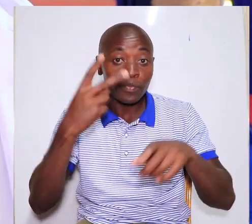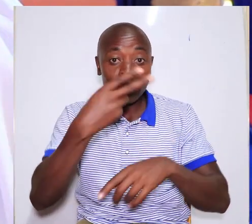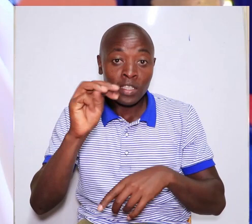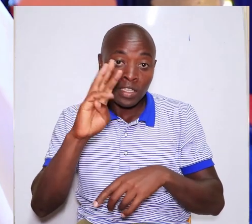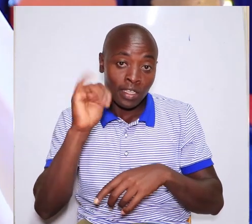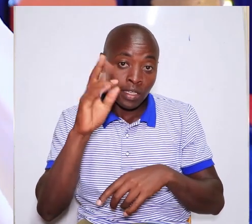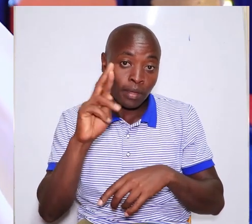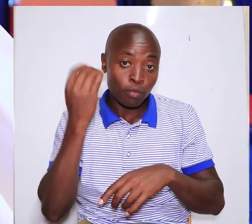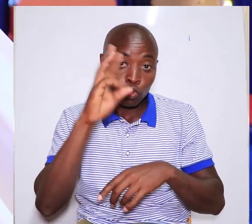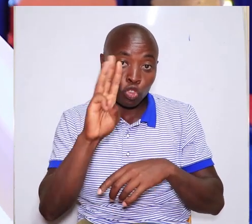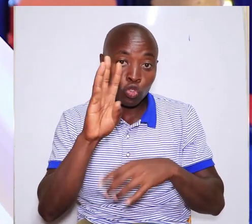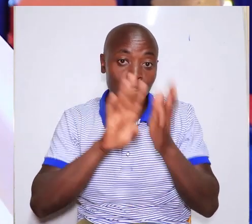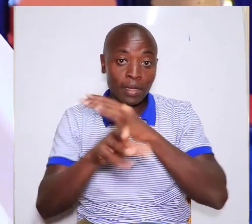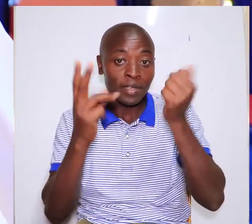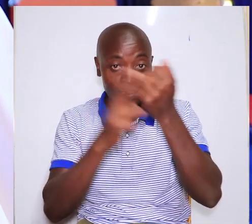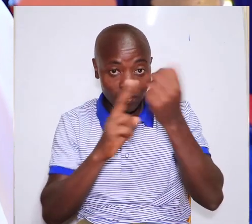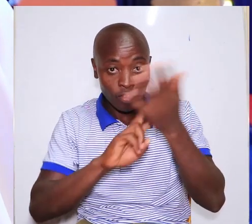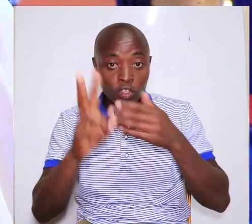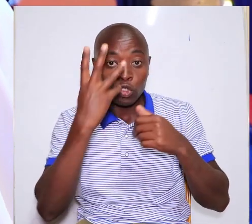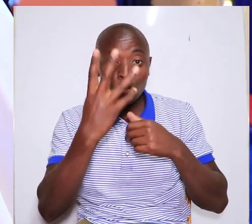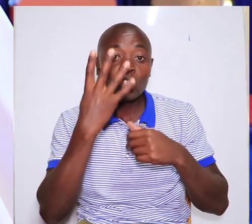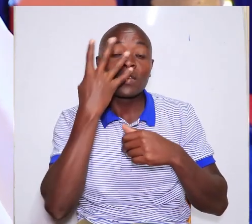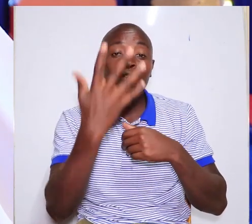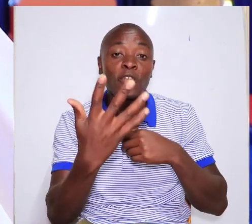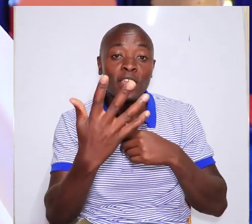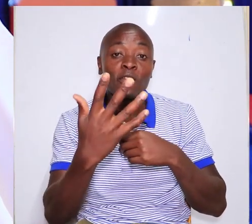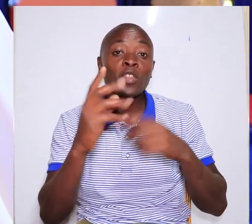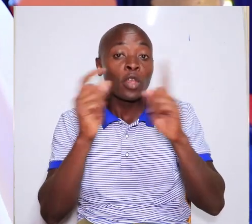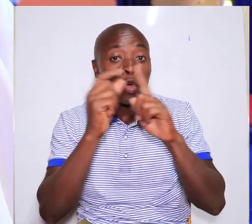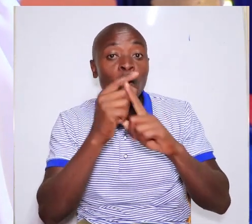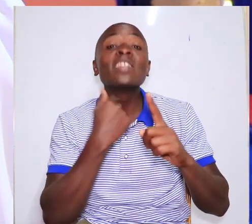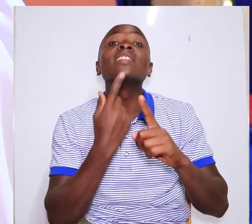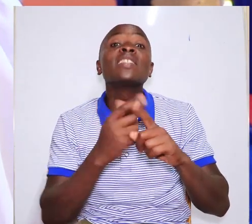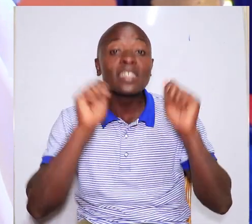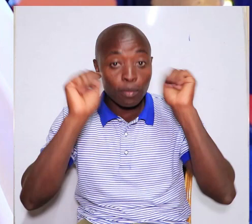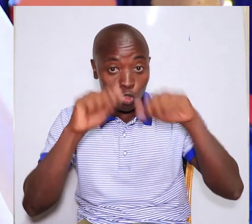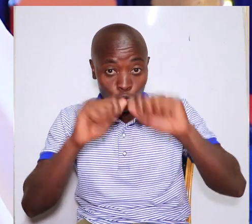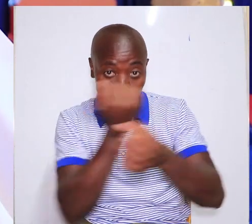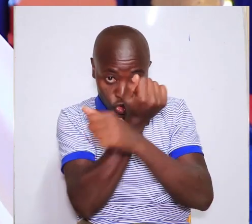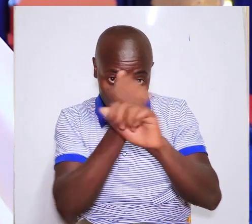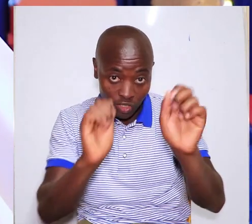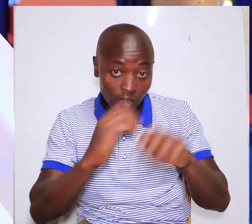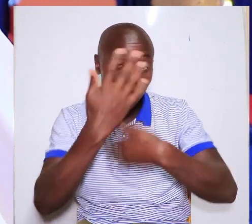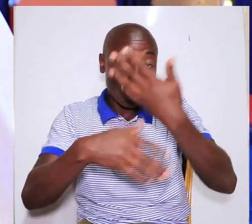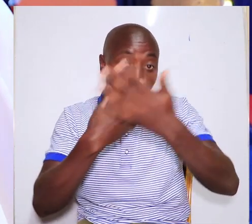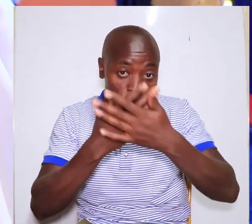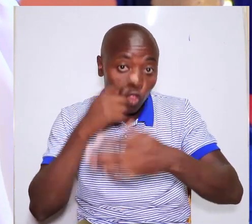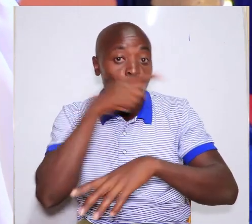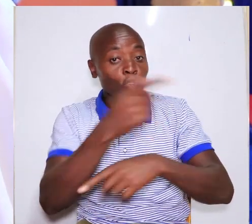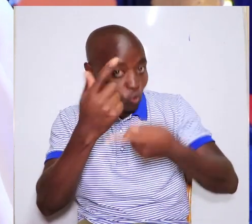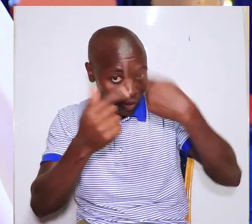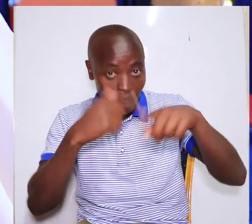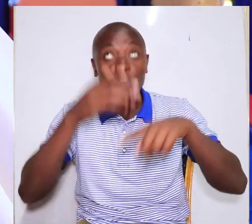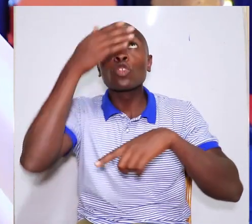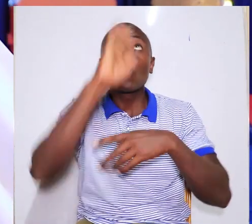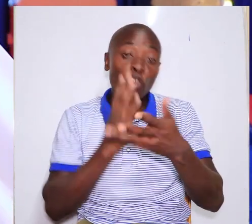verse 25, the word of God says, "Therefore he is able to save completely those who come to God